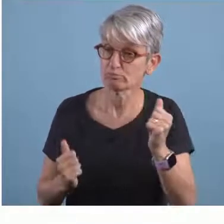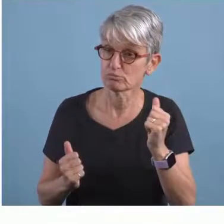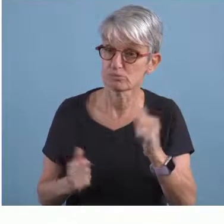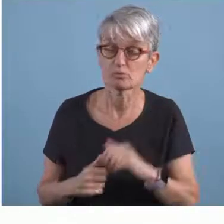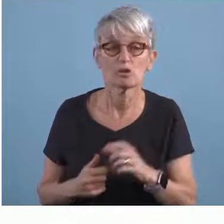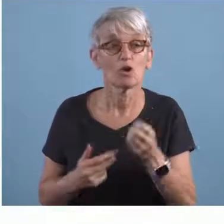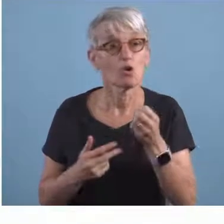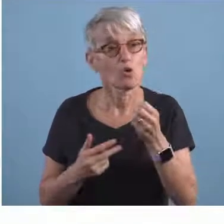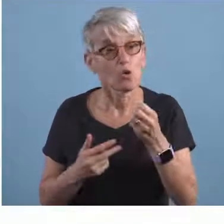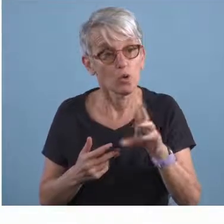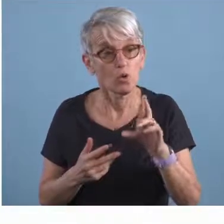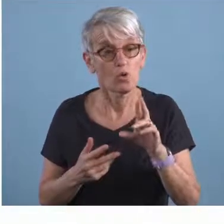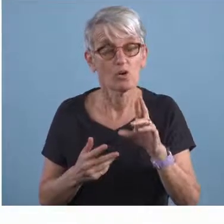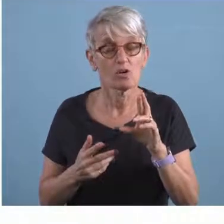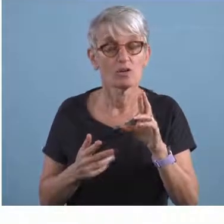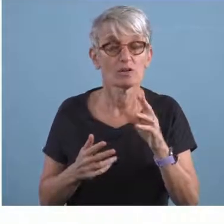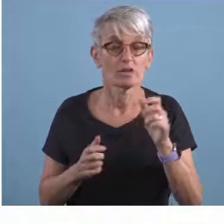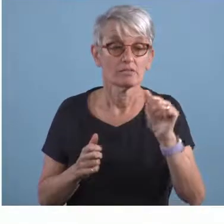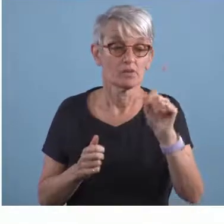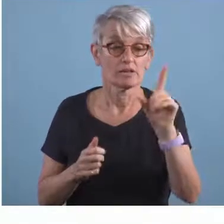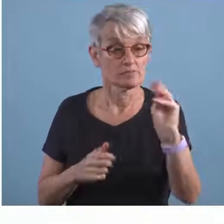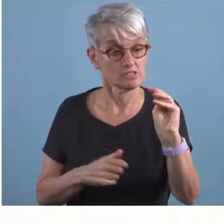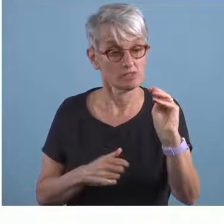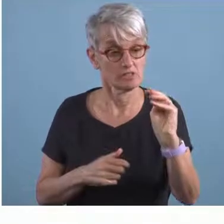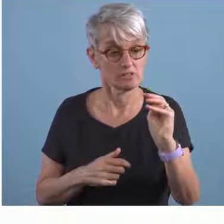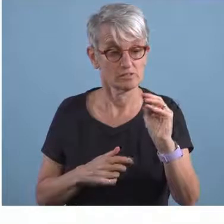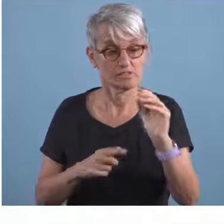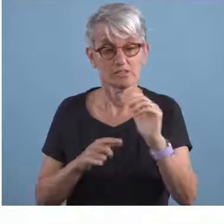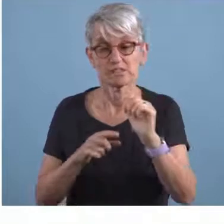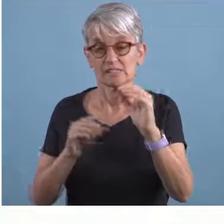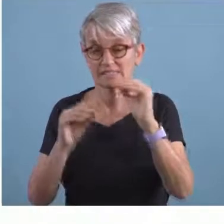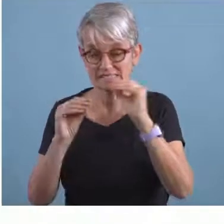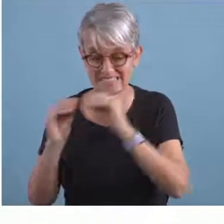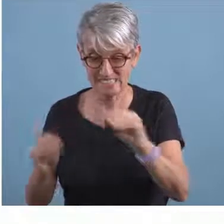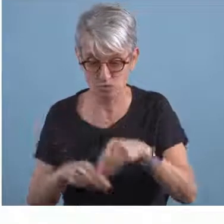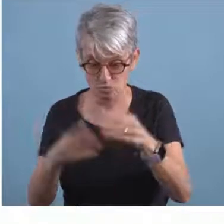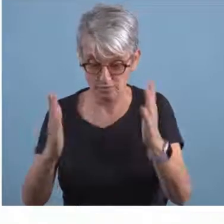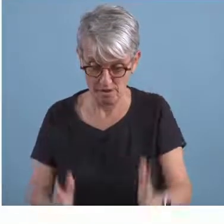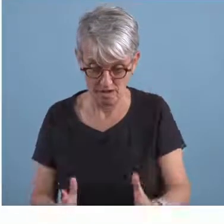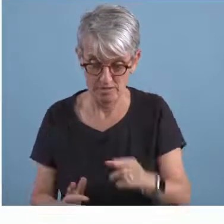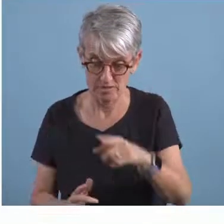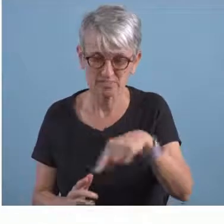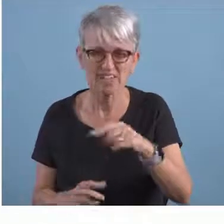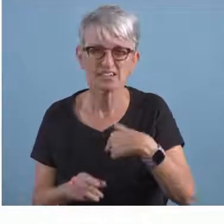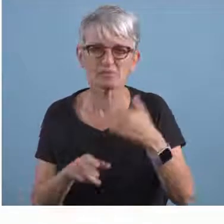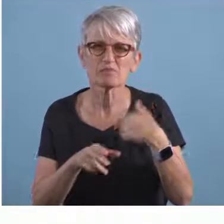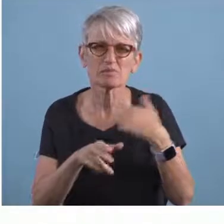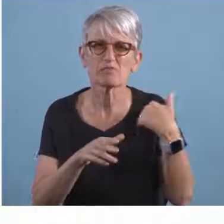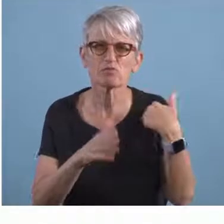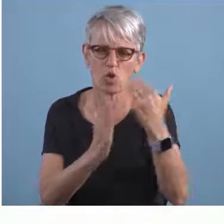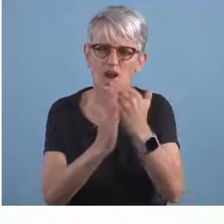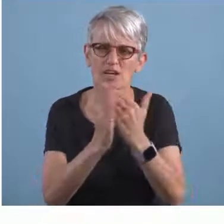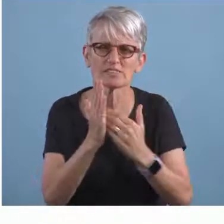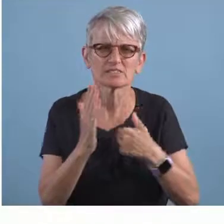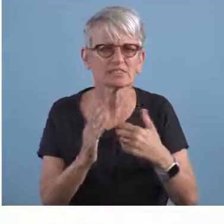Or to administrators, let's train the providers. That short list I showed you earlier. Let's train them